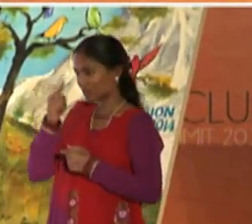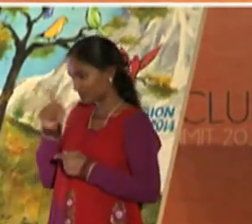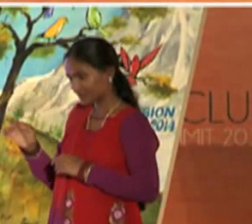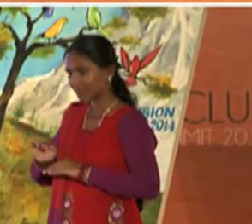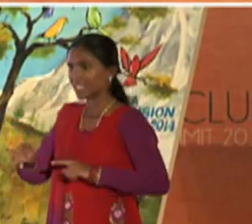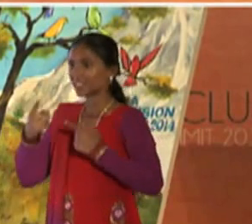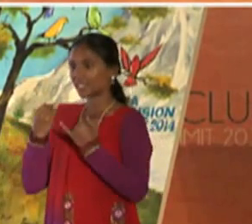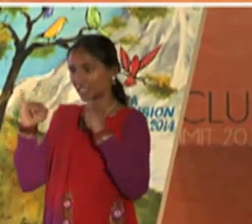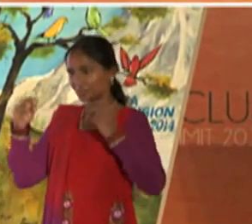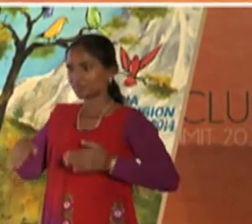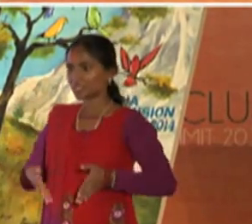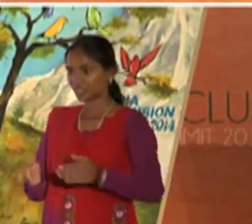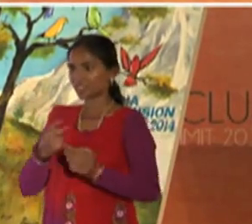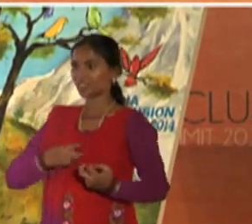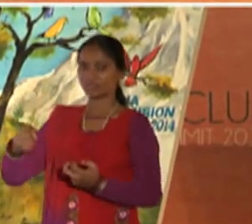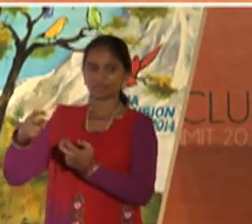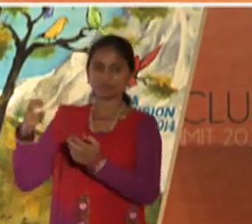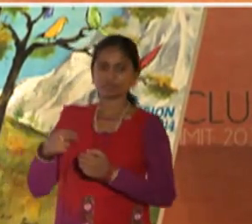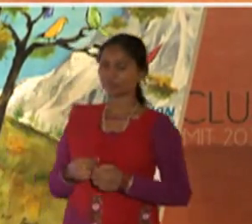function well in school.